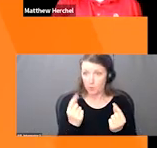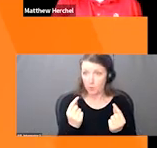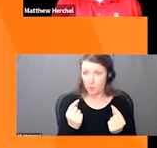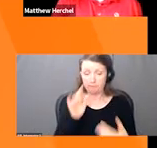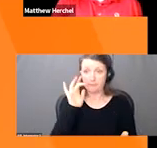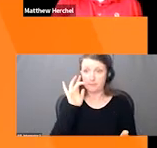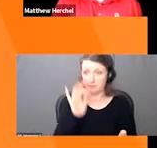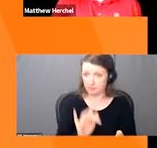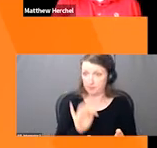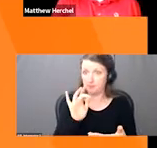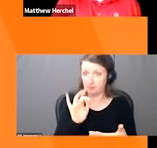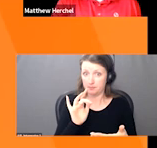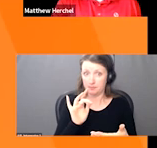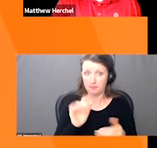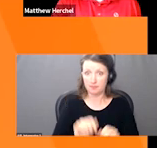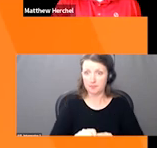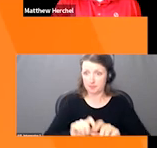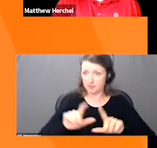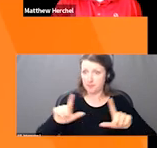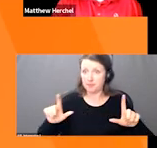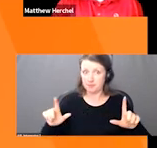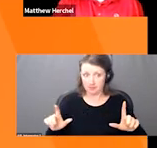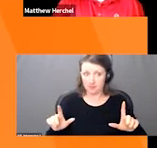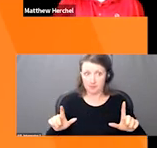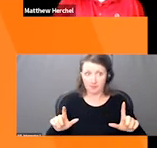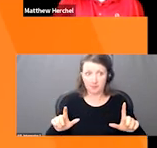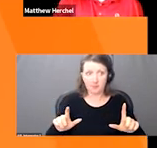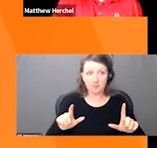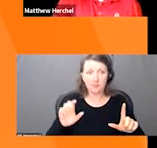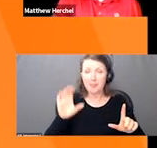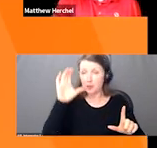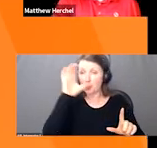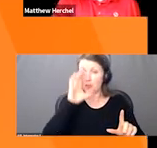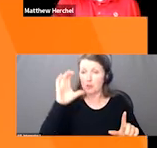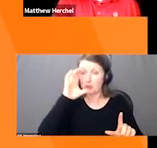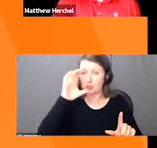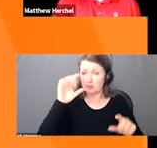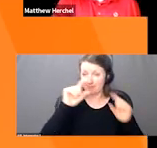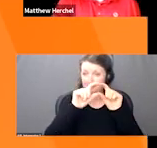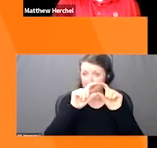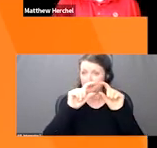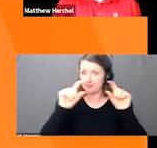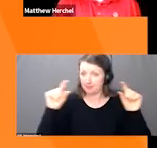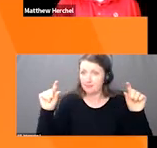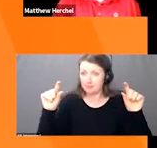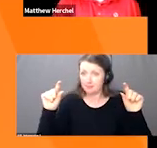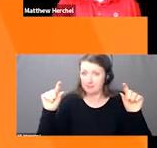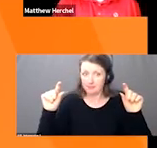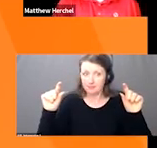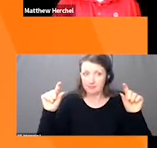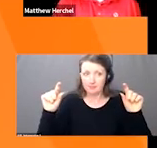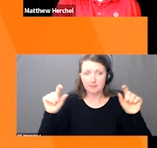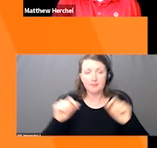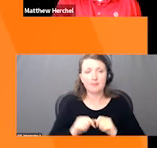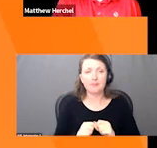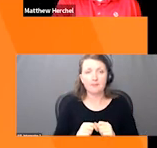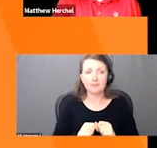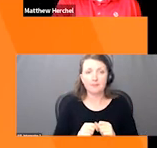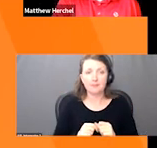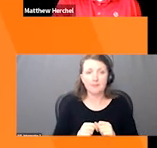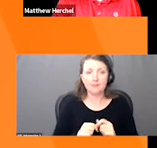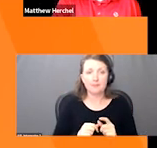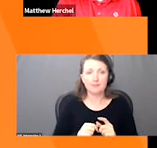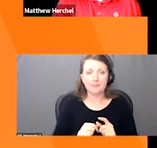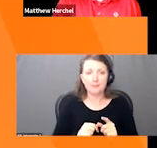phone, if you just click into the search field at the top, what will happen is